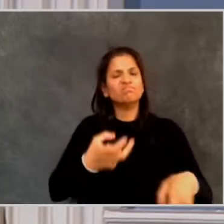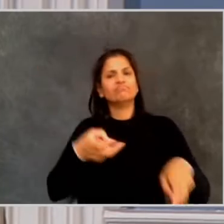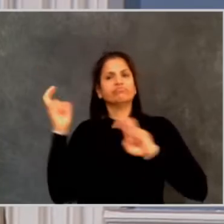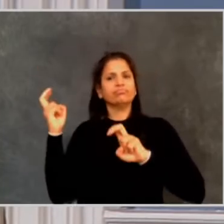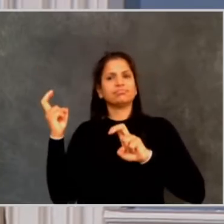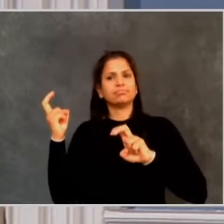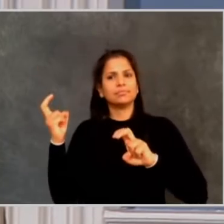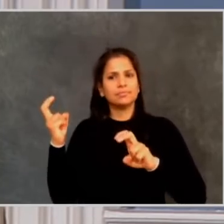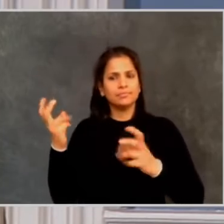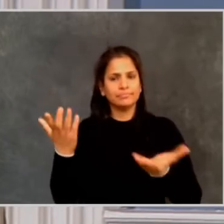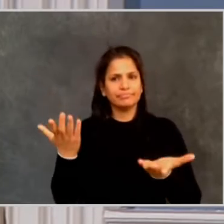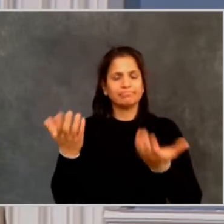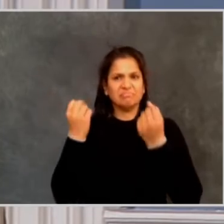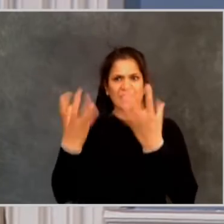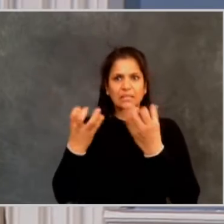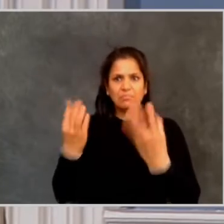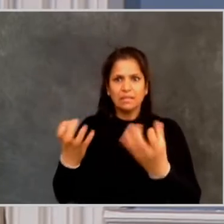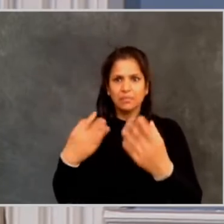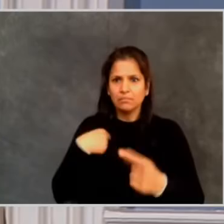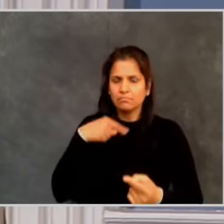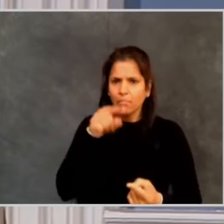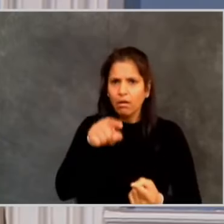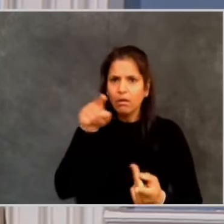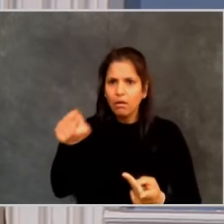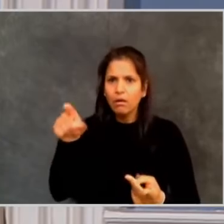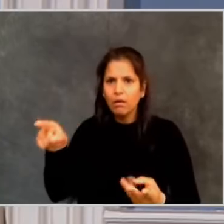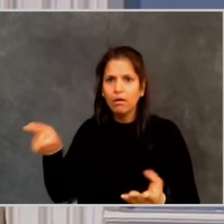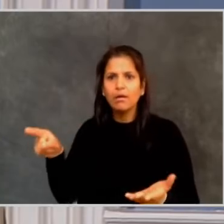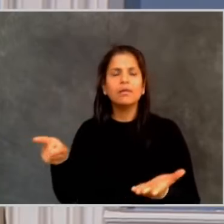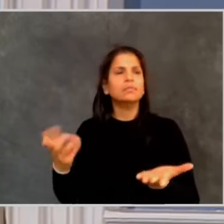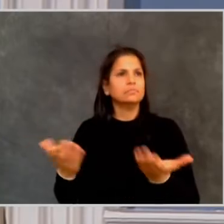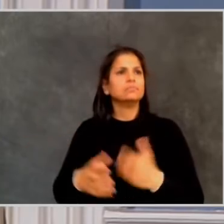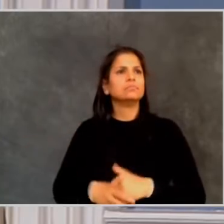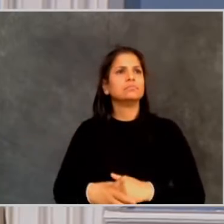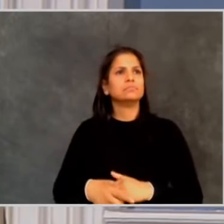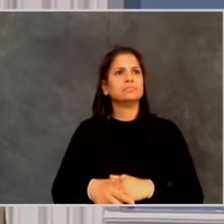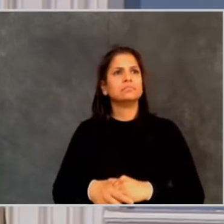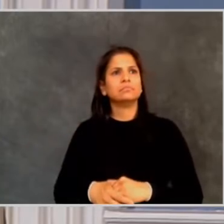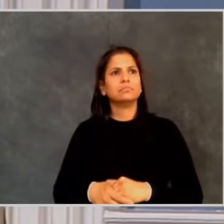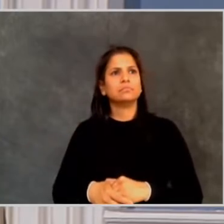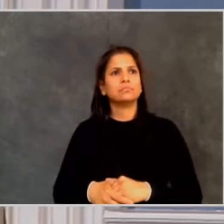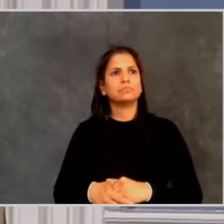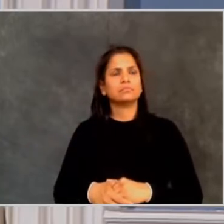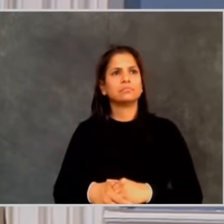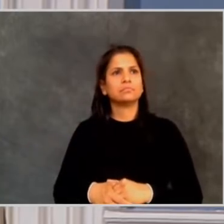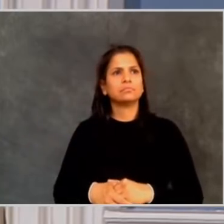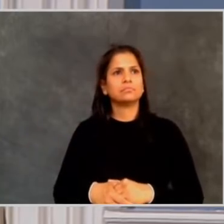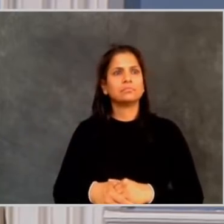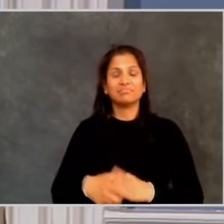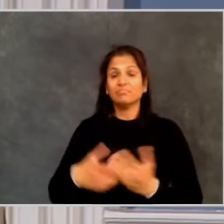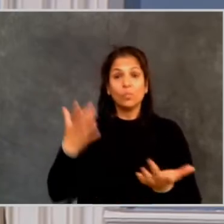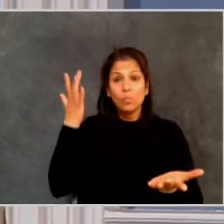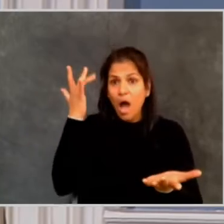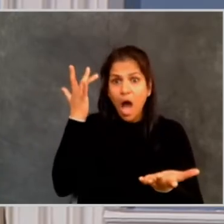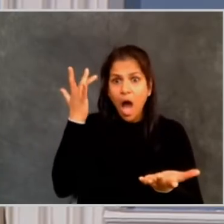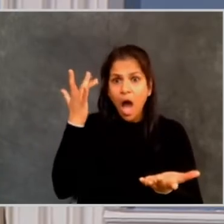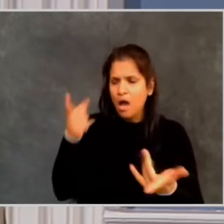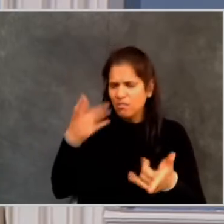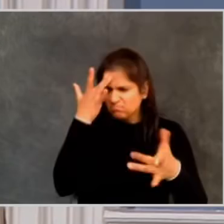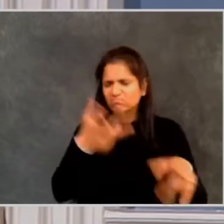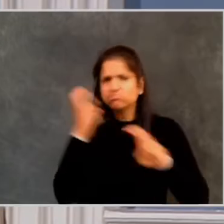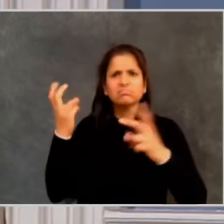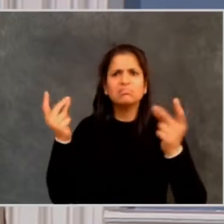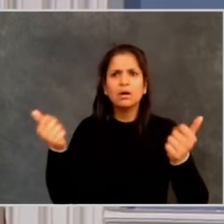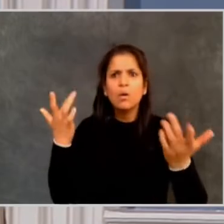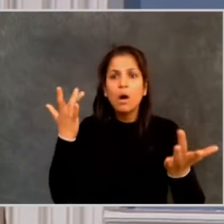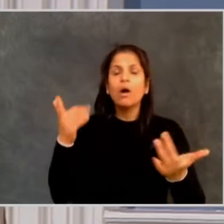what we call the social determinants of health, but that in reality translate into the impact of where